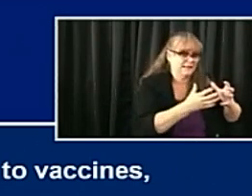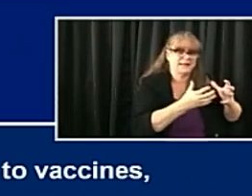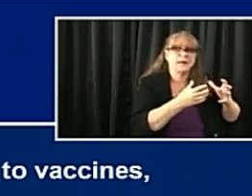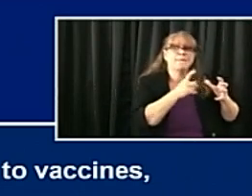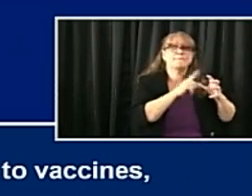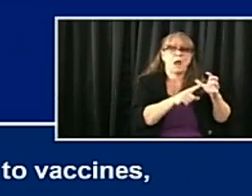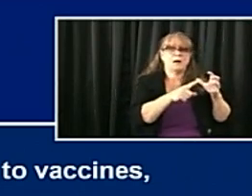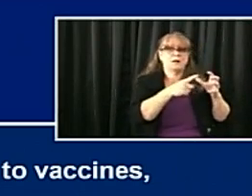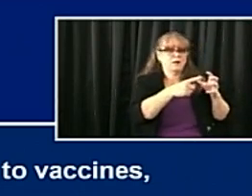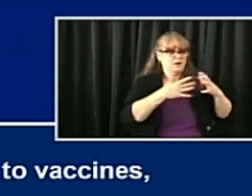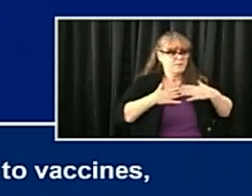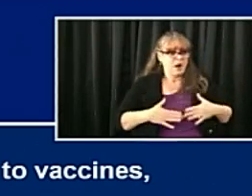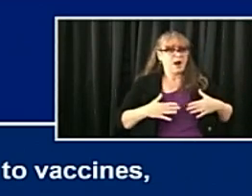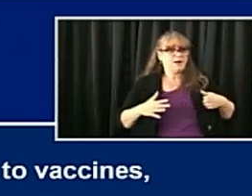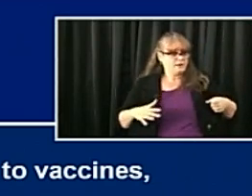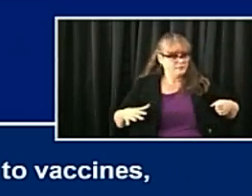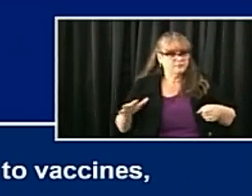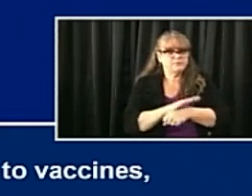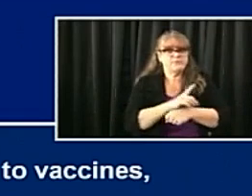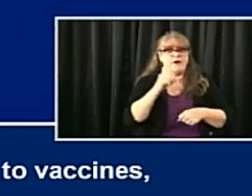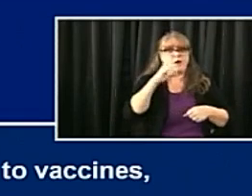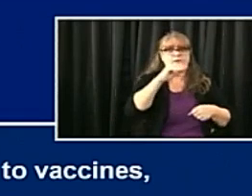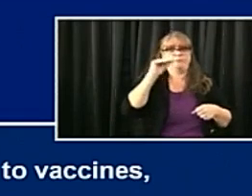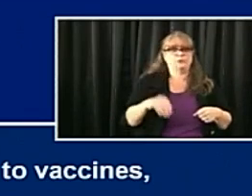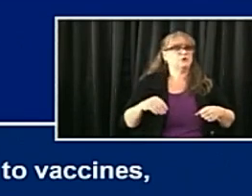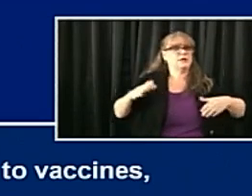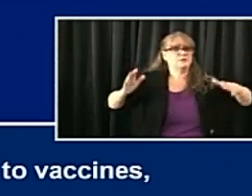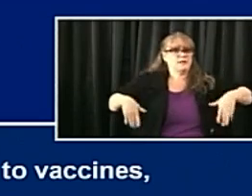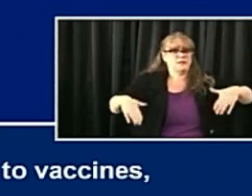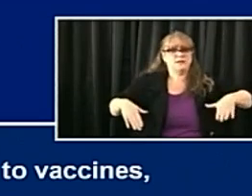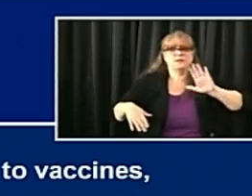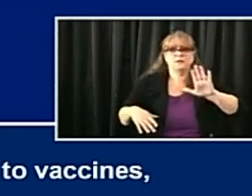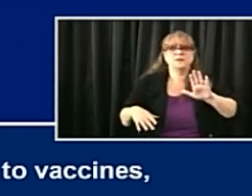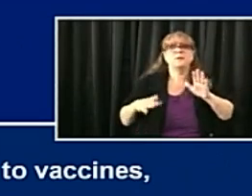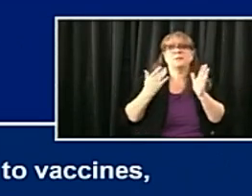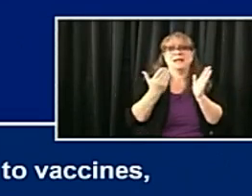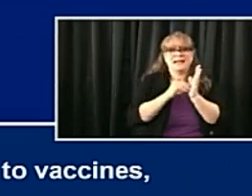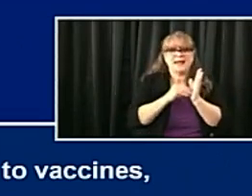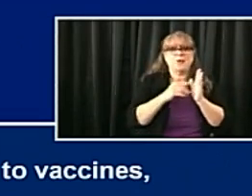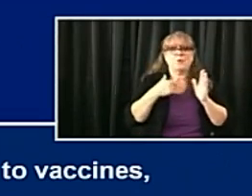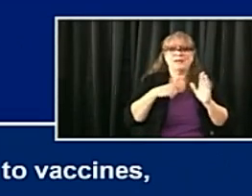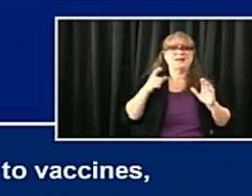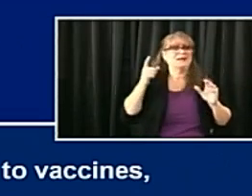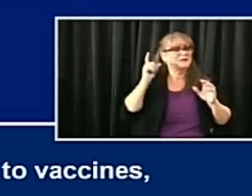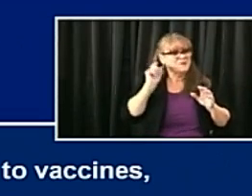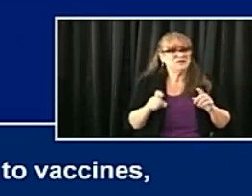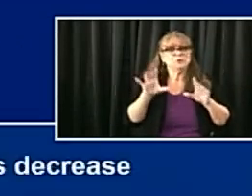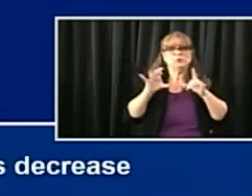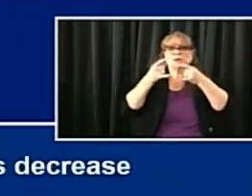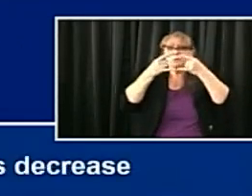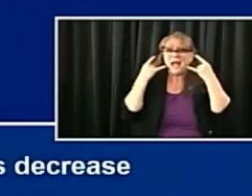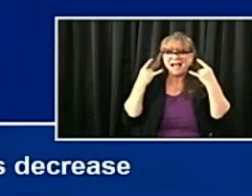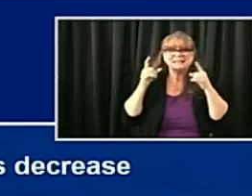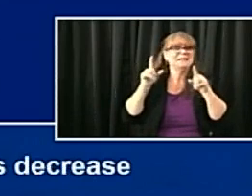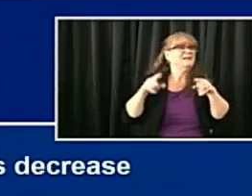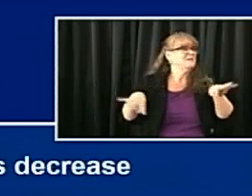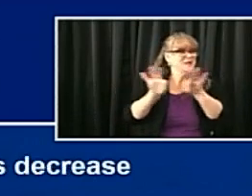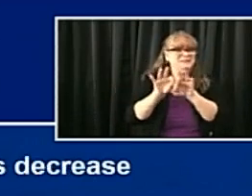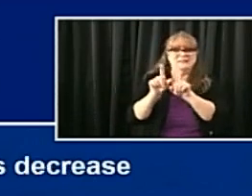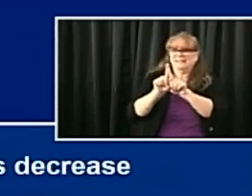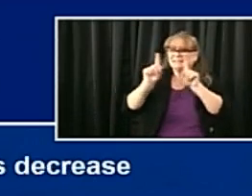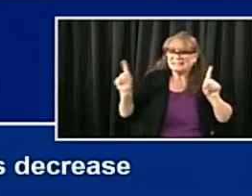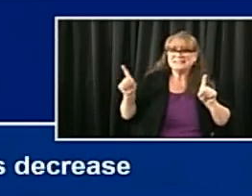And so during this time, all of the strategies that we have in place really continue to be important for months to come. Next slide.